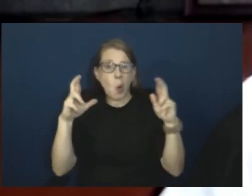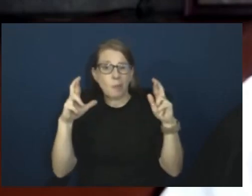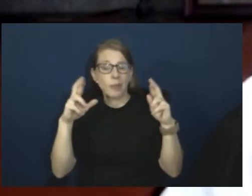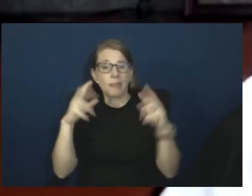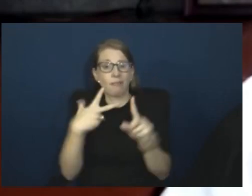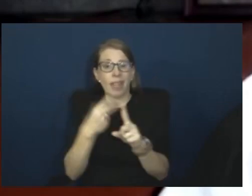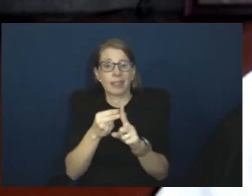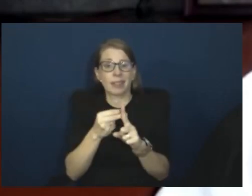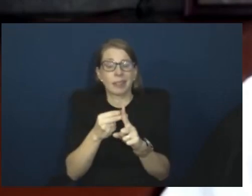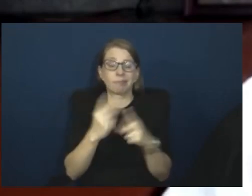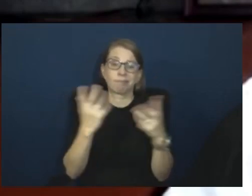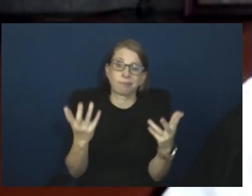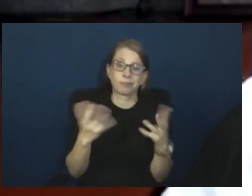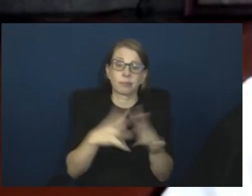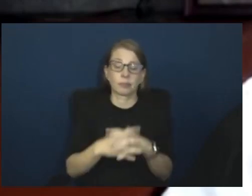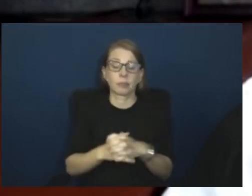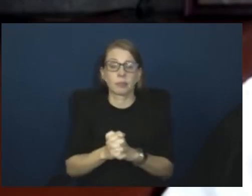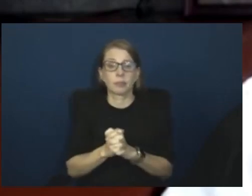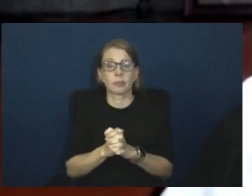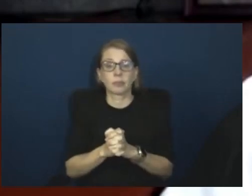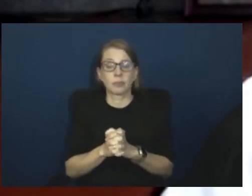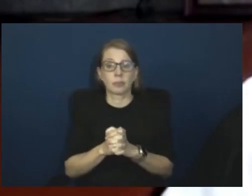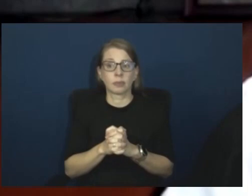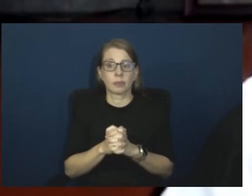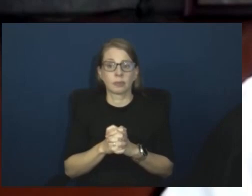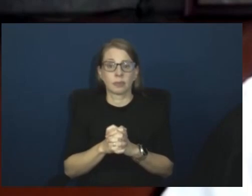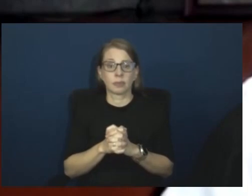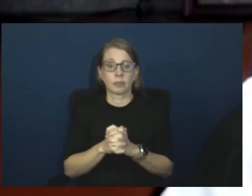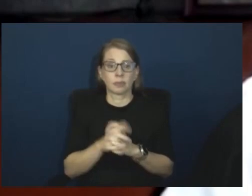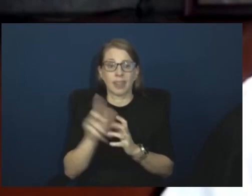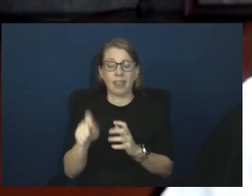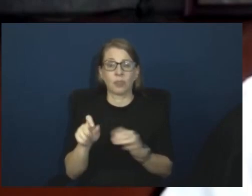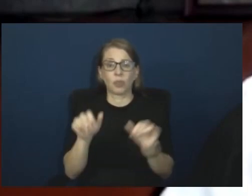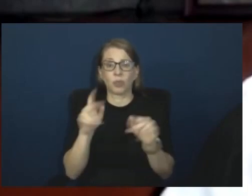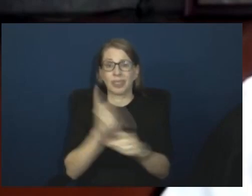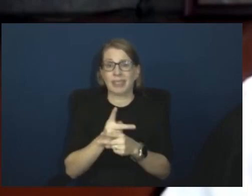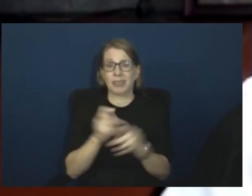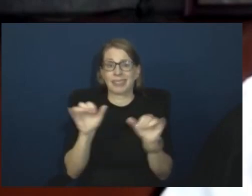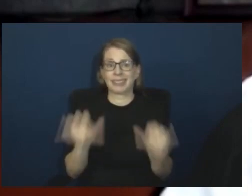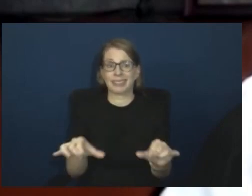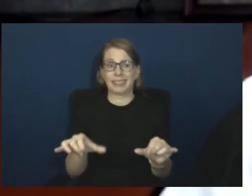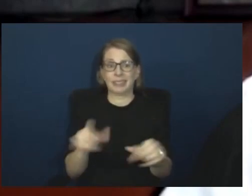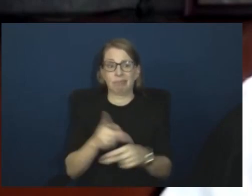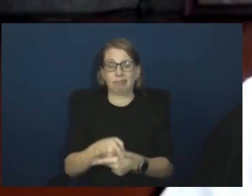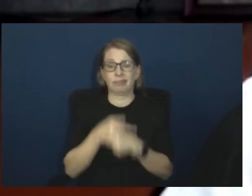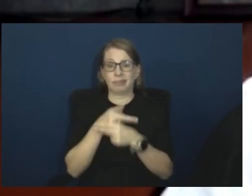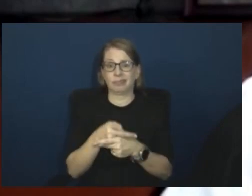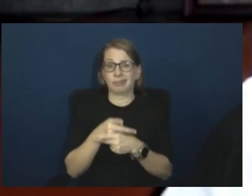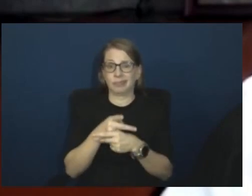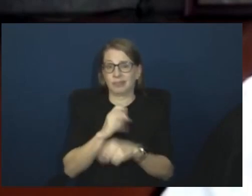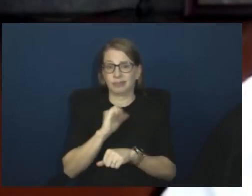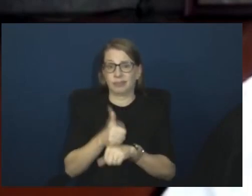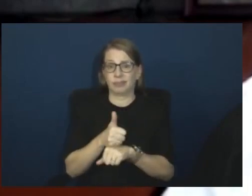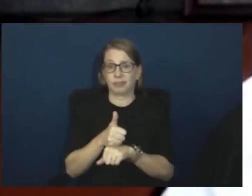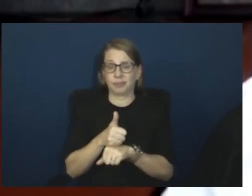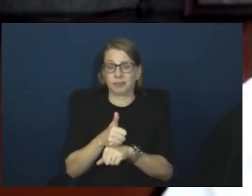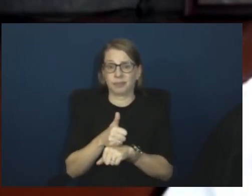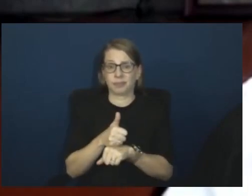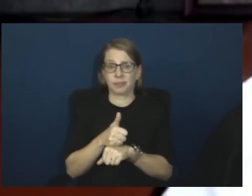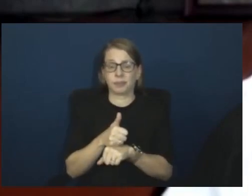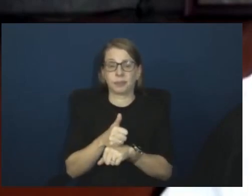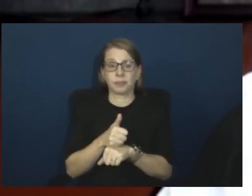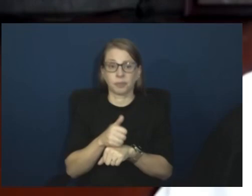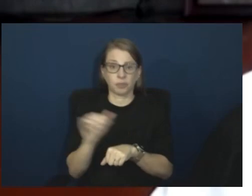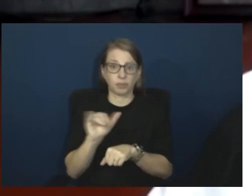So you have to keep the same precautions in place like you